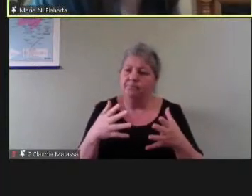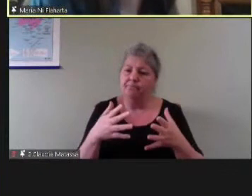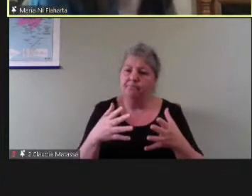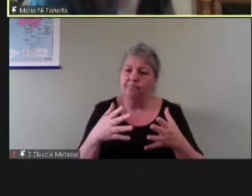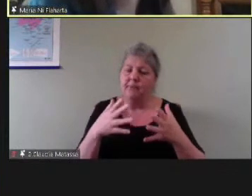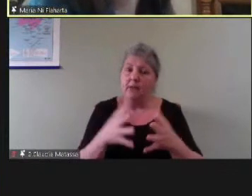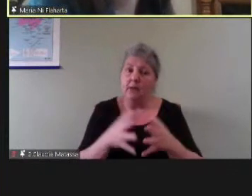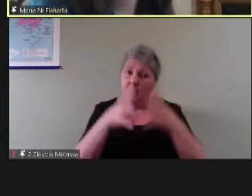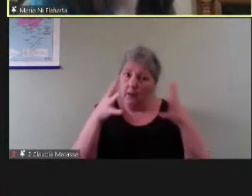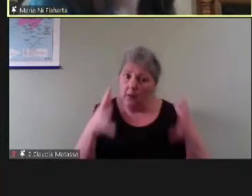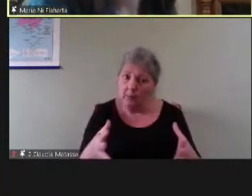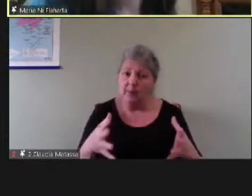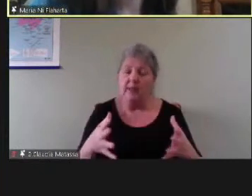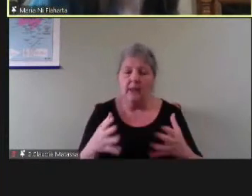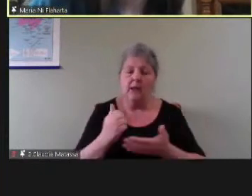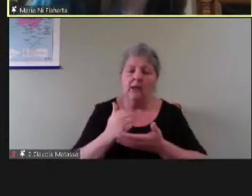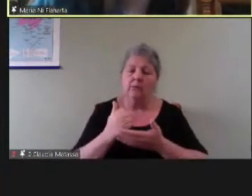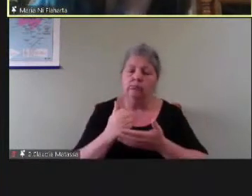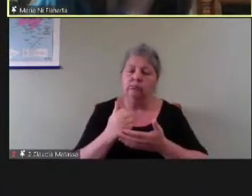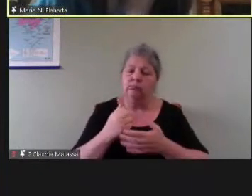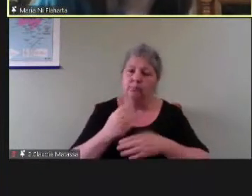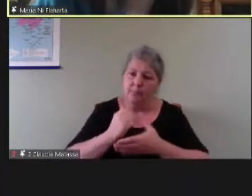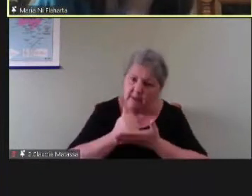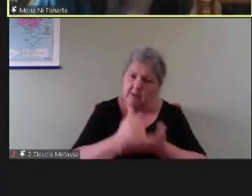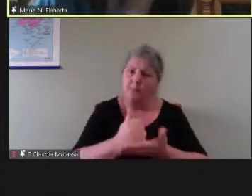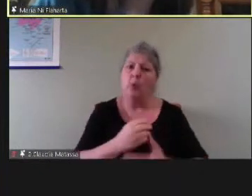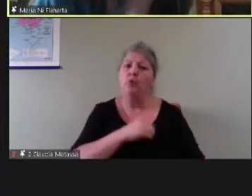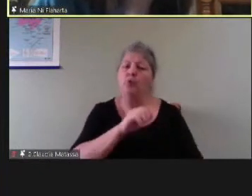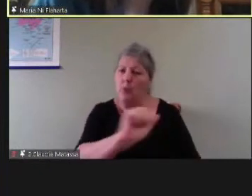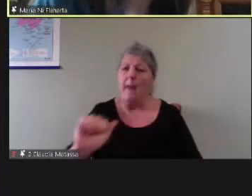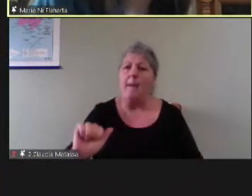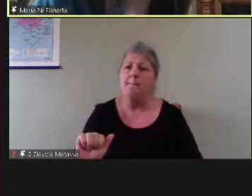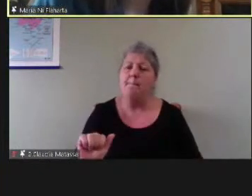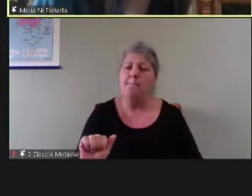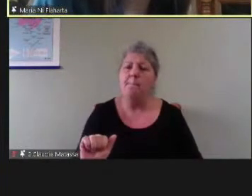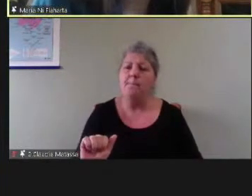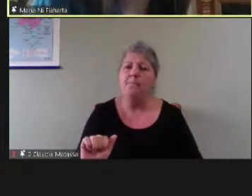a significant form of support, and then also that